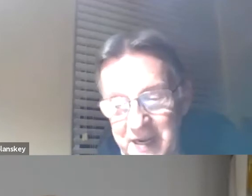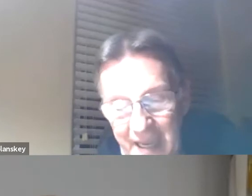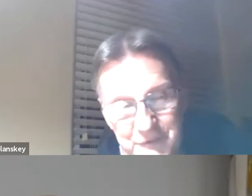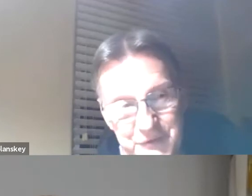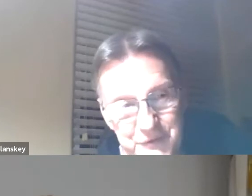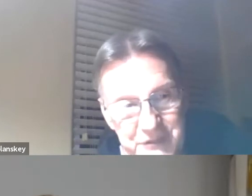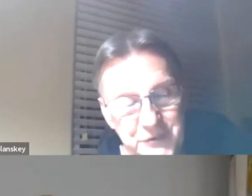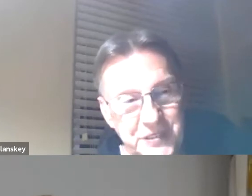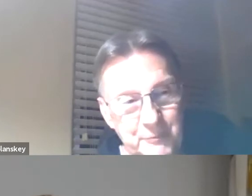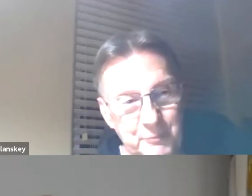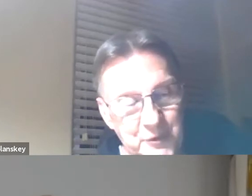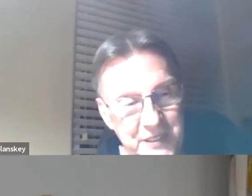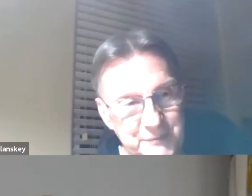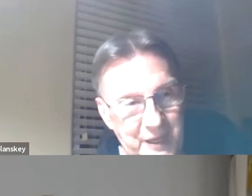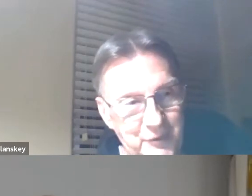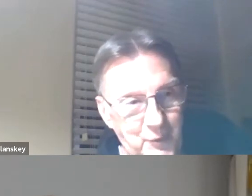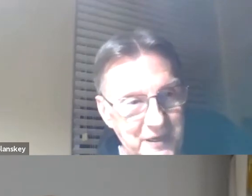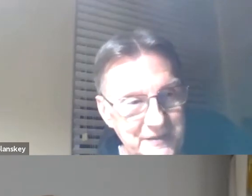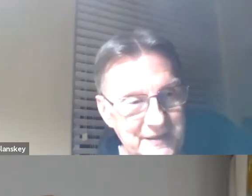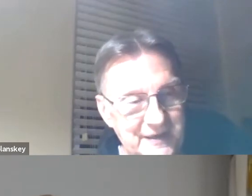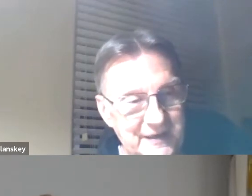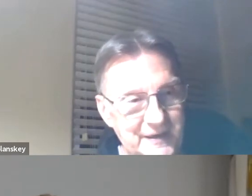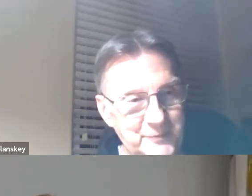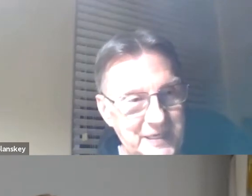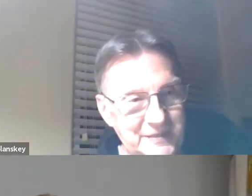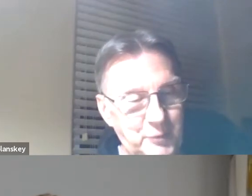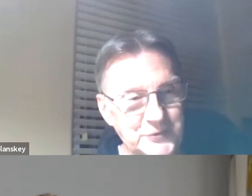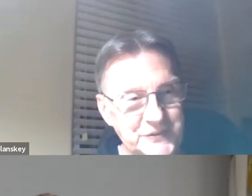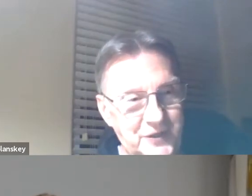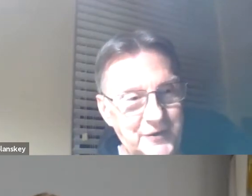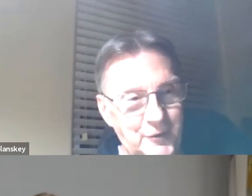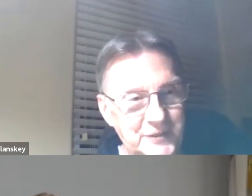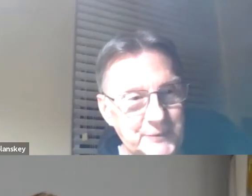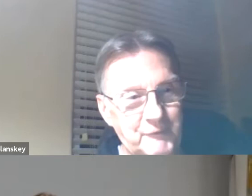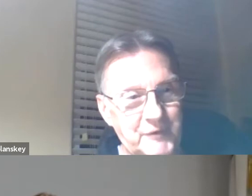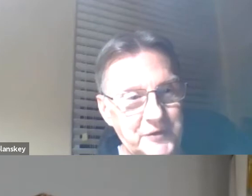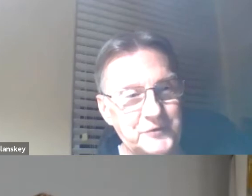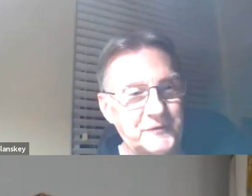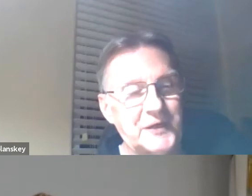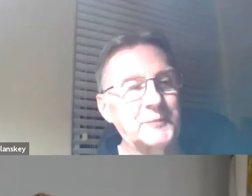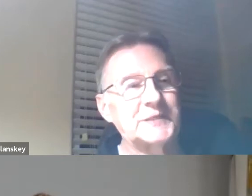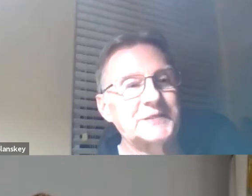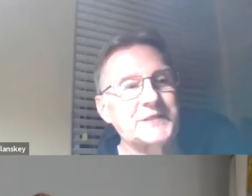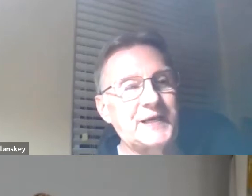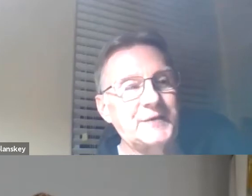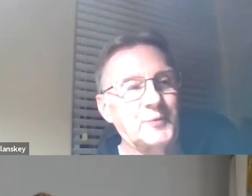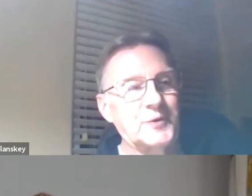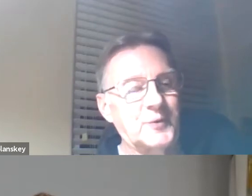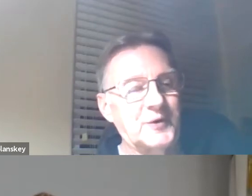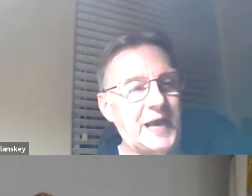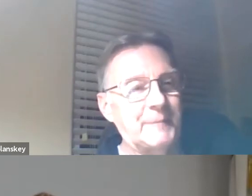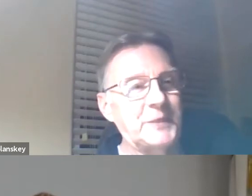We already house district employees, by the way, in Positano and some of our other developments, and we're happy